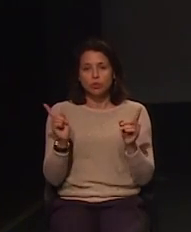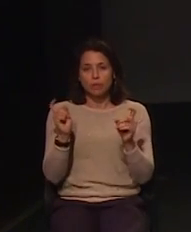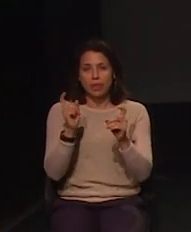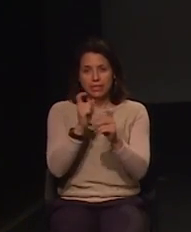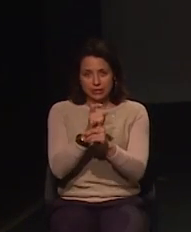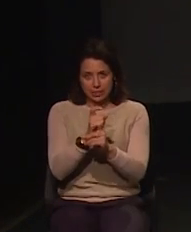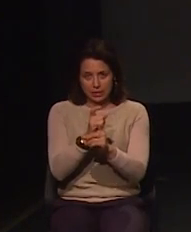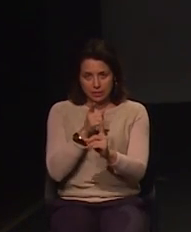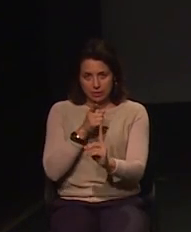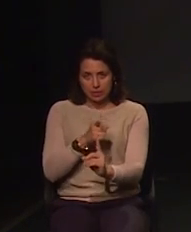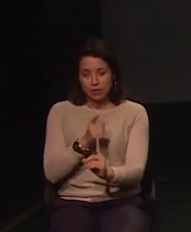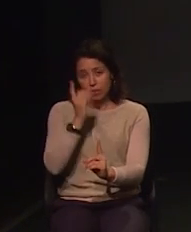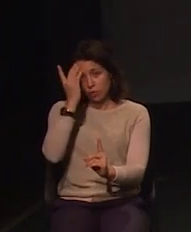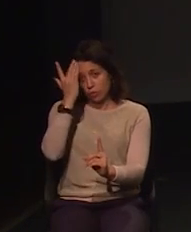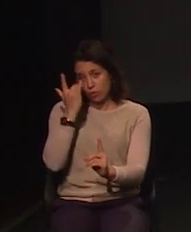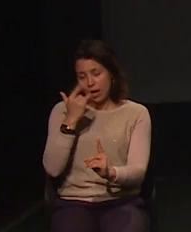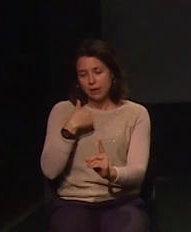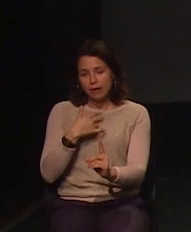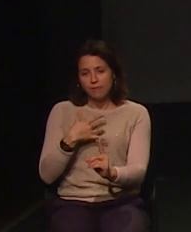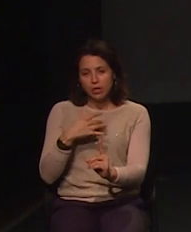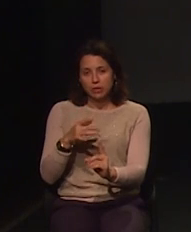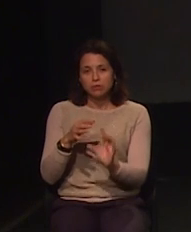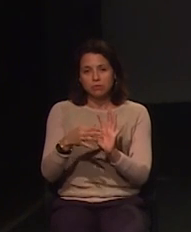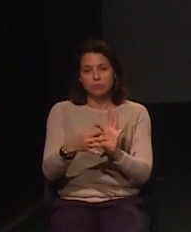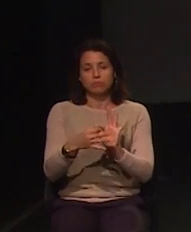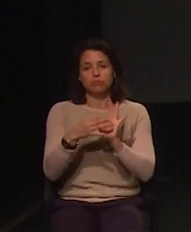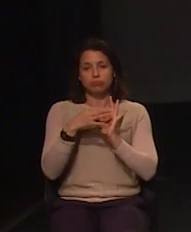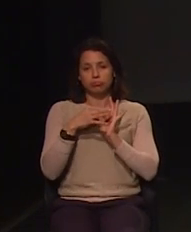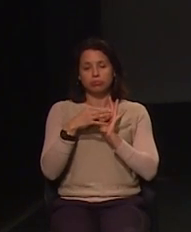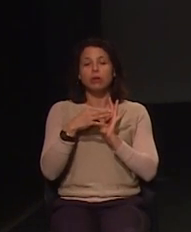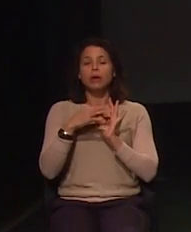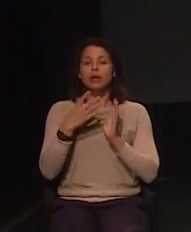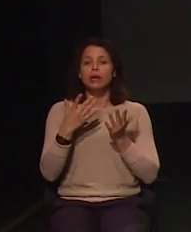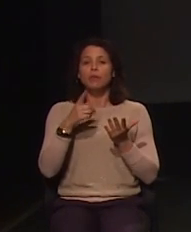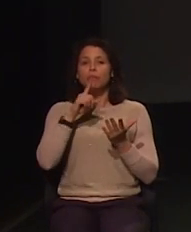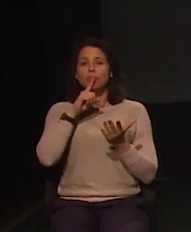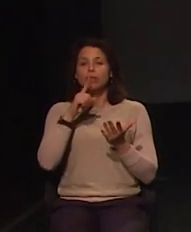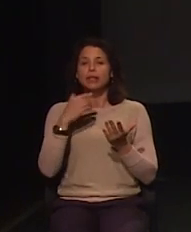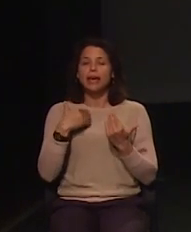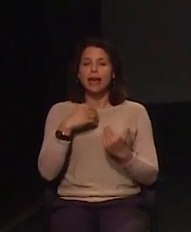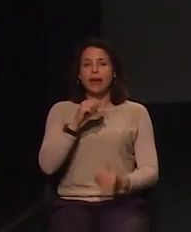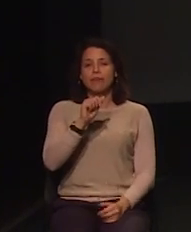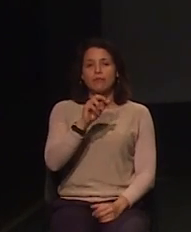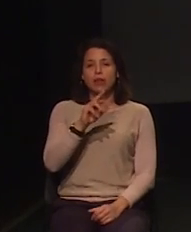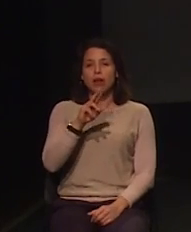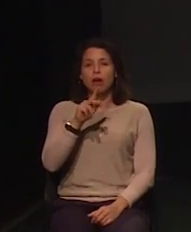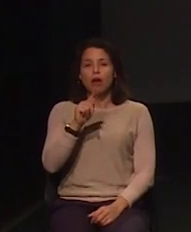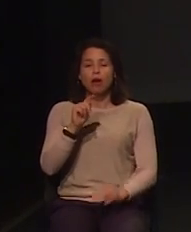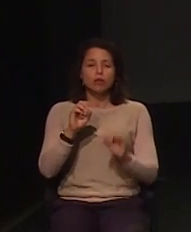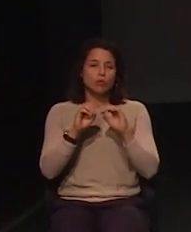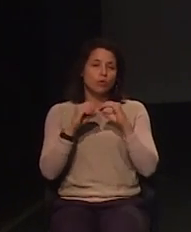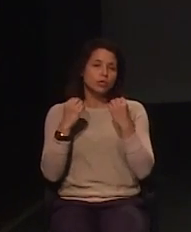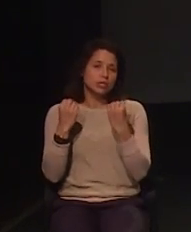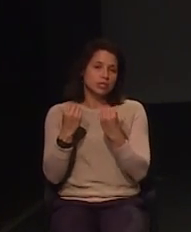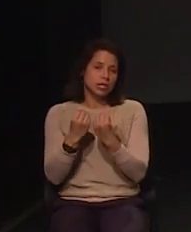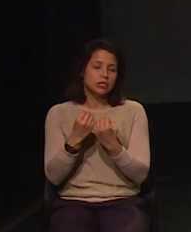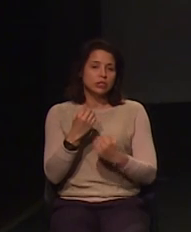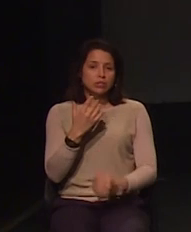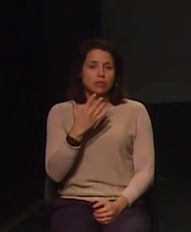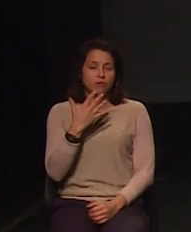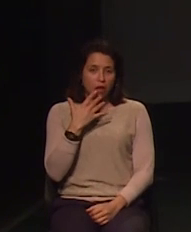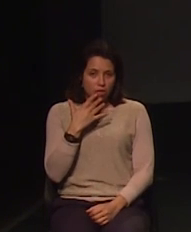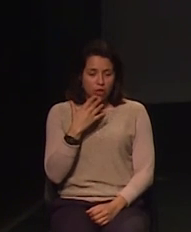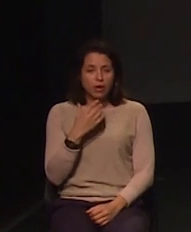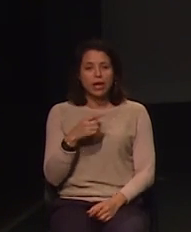and dear to me is because the program I run, LANE, Leveraging a Network for Equity, serves arts organizations of color and geographically isolated arts